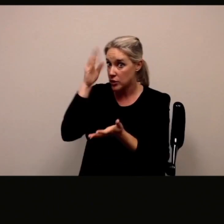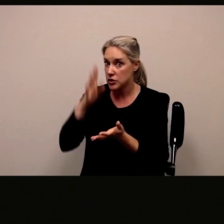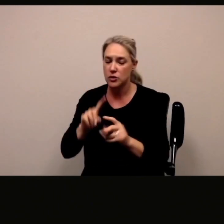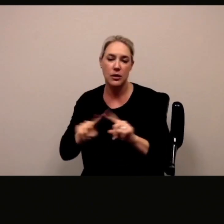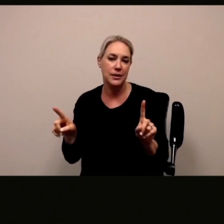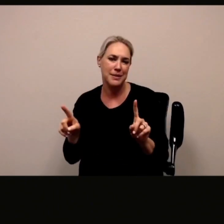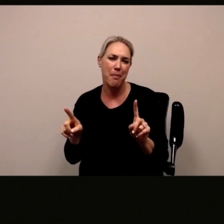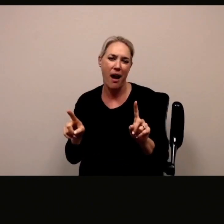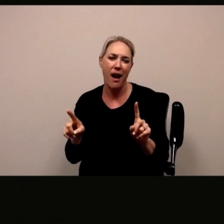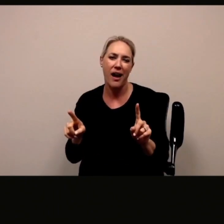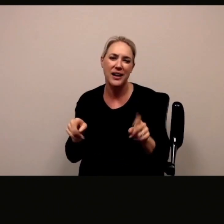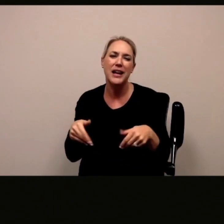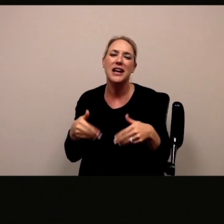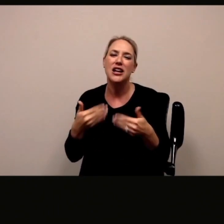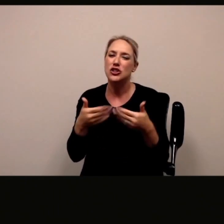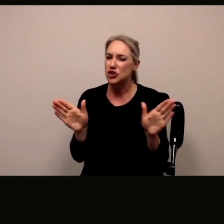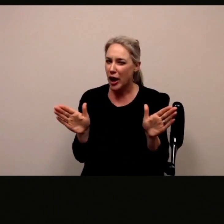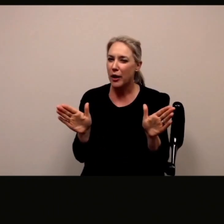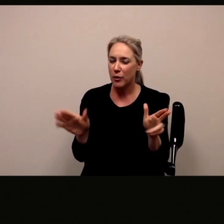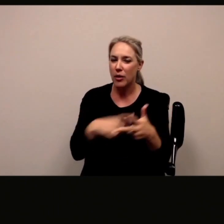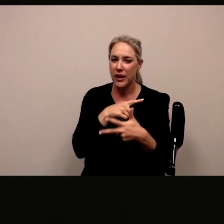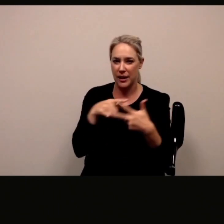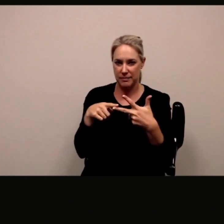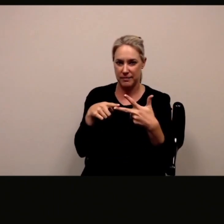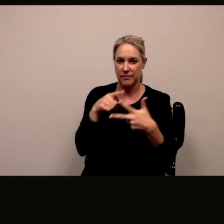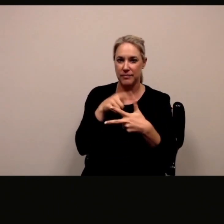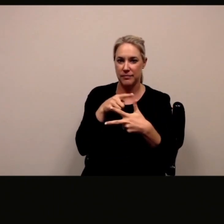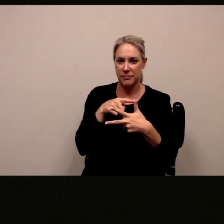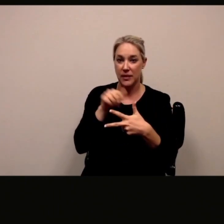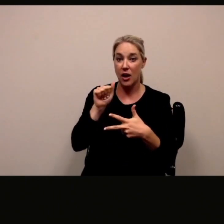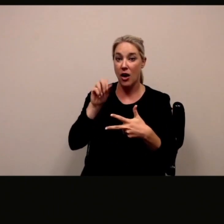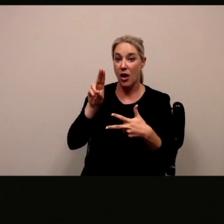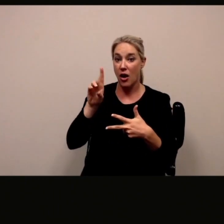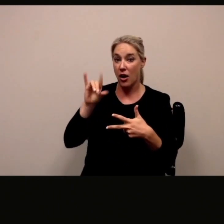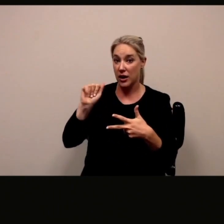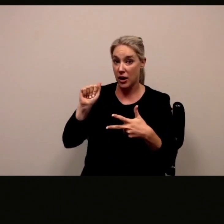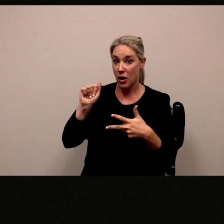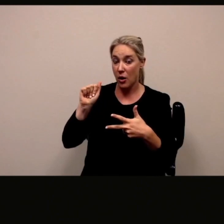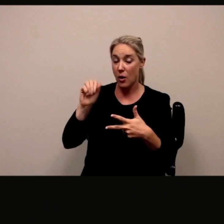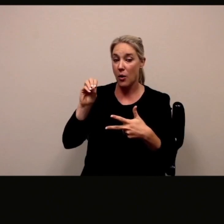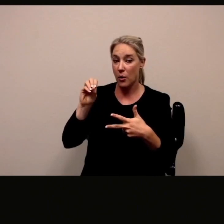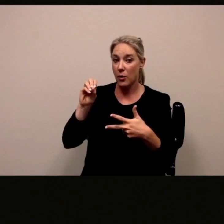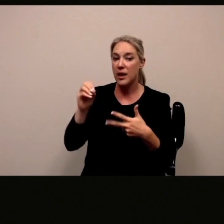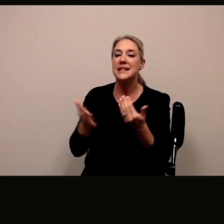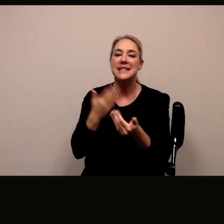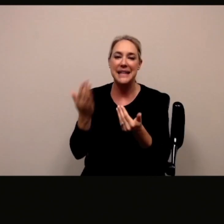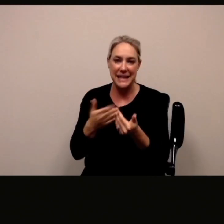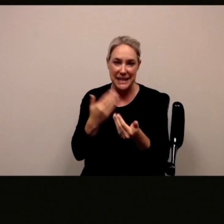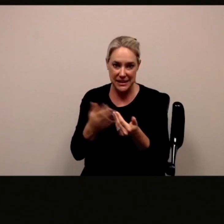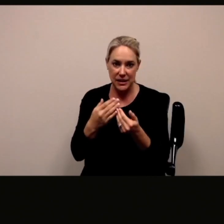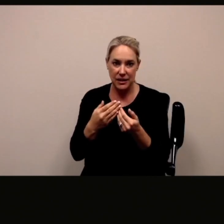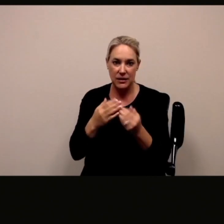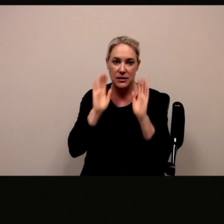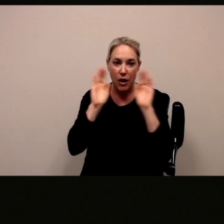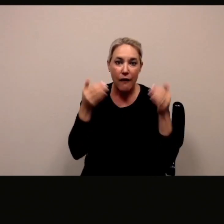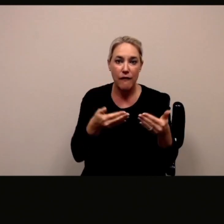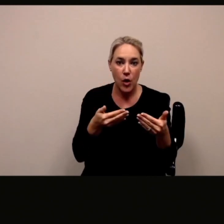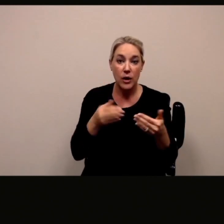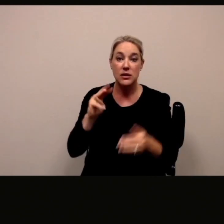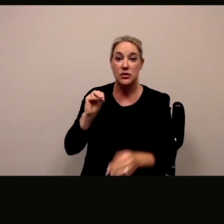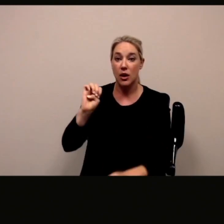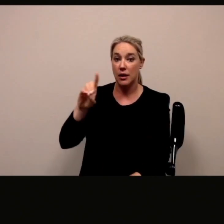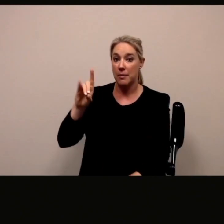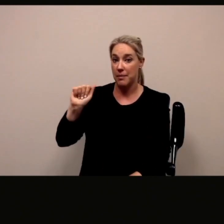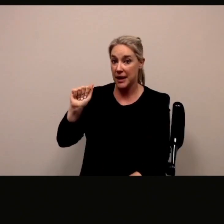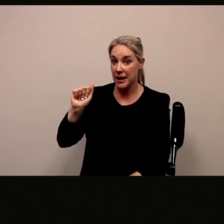intro level, audio and interaction is one of the simplest and easiest, and it focuses more on media arts, bring that in. Animation